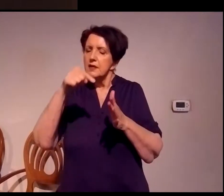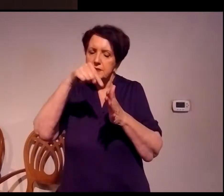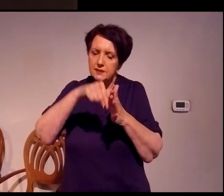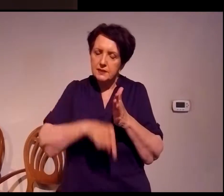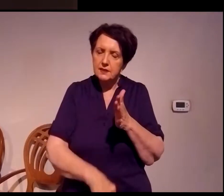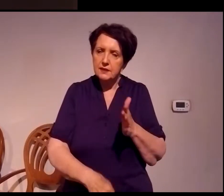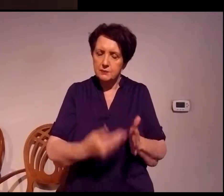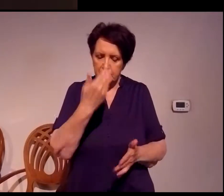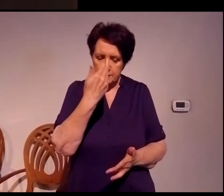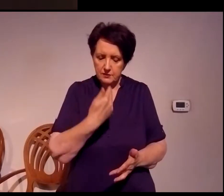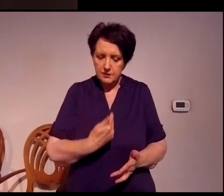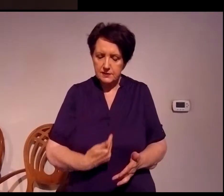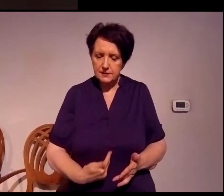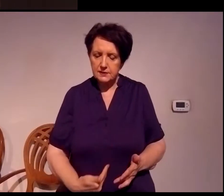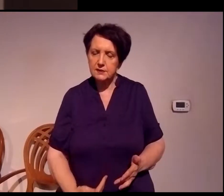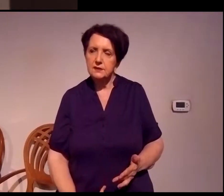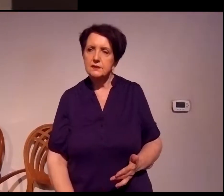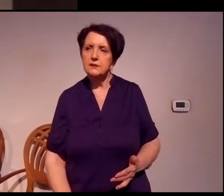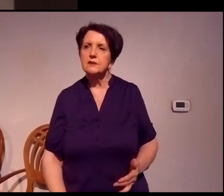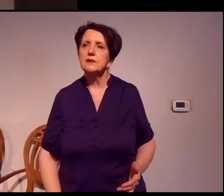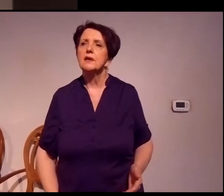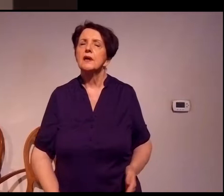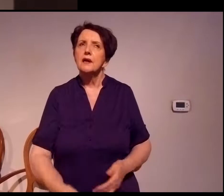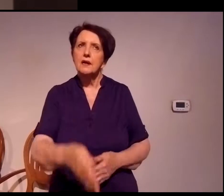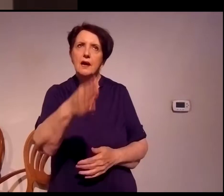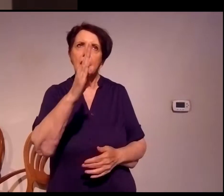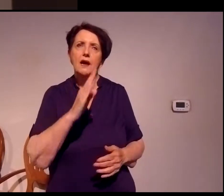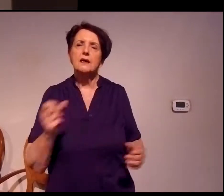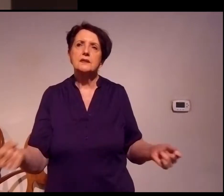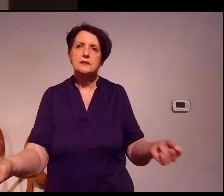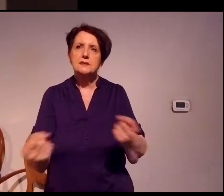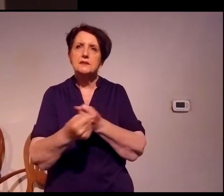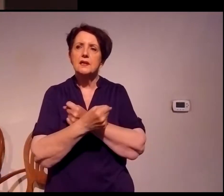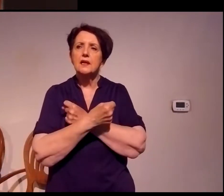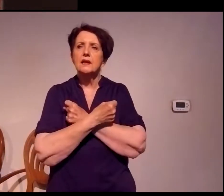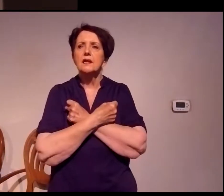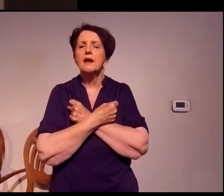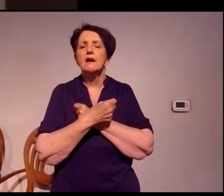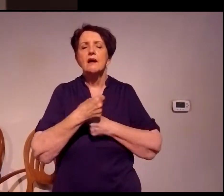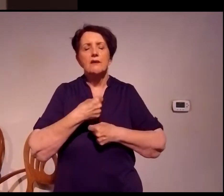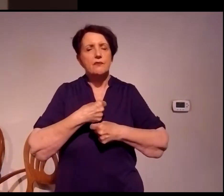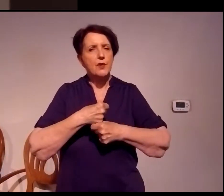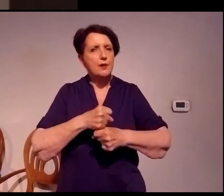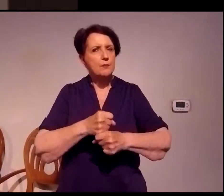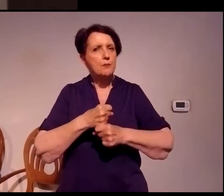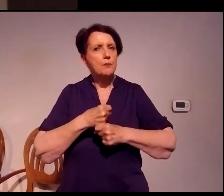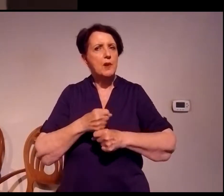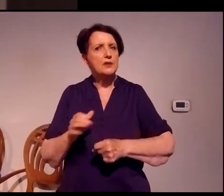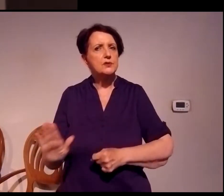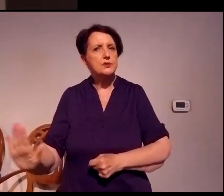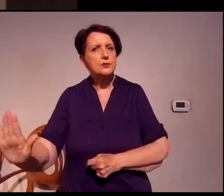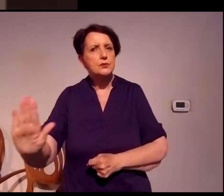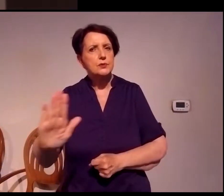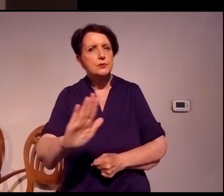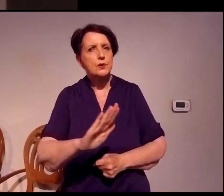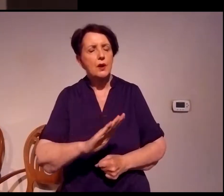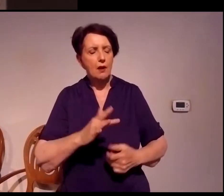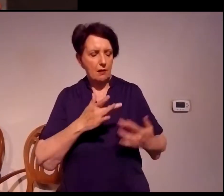God is the love that makes your own heart